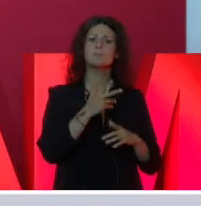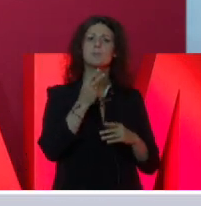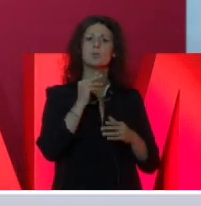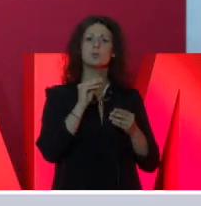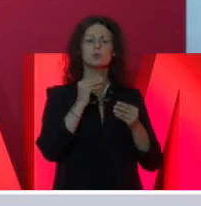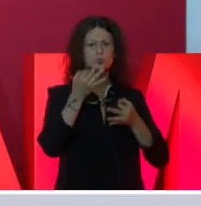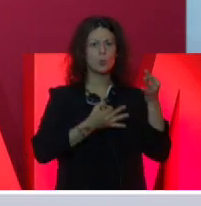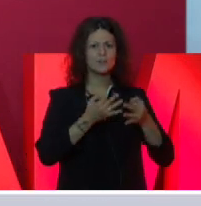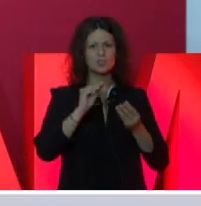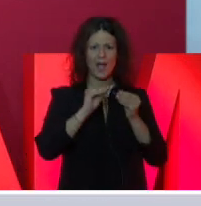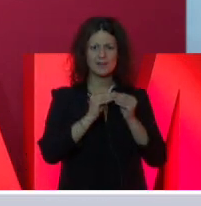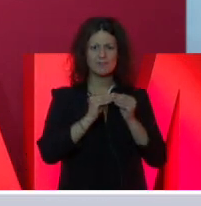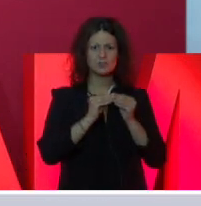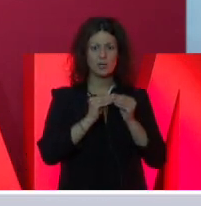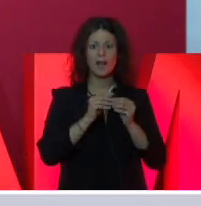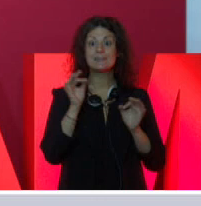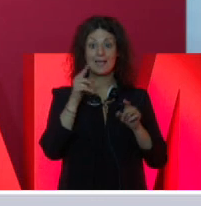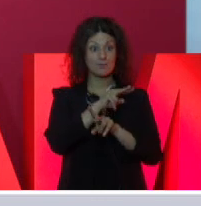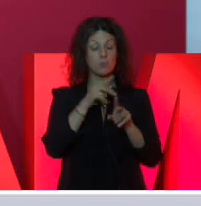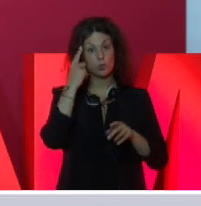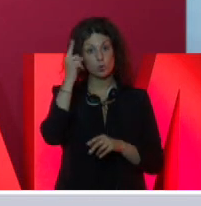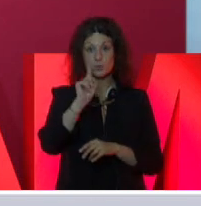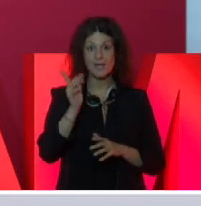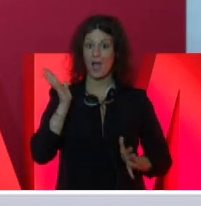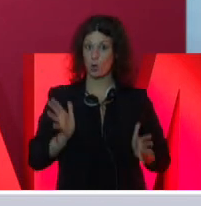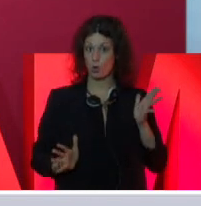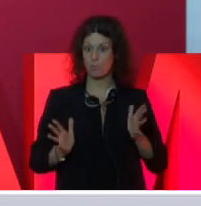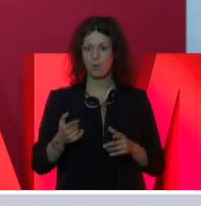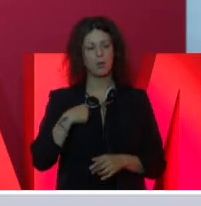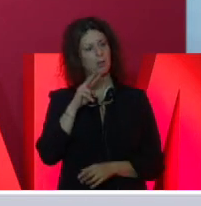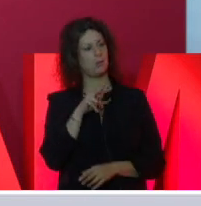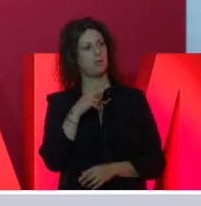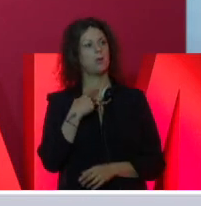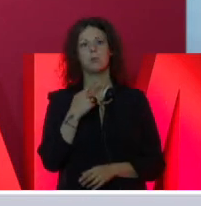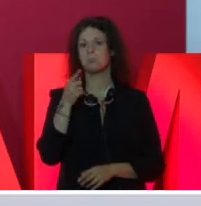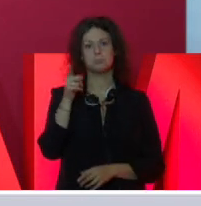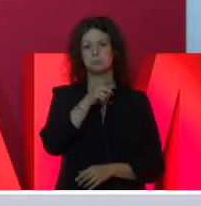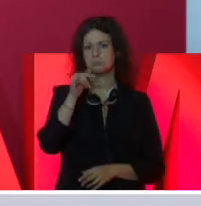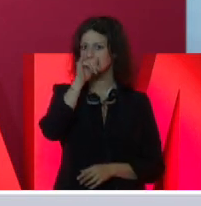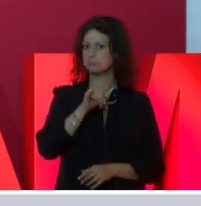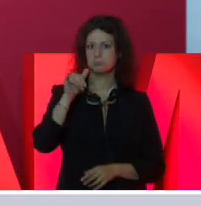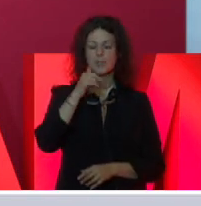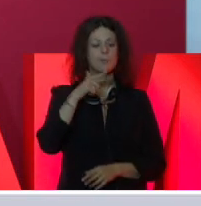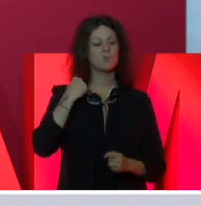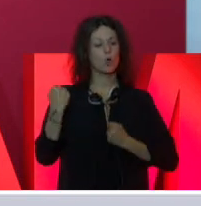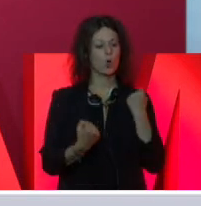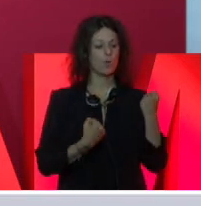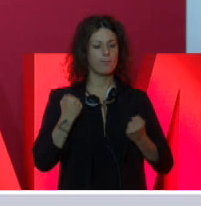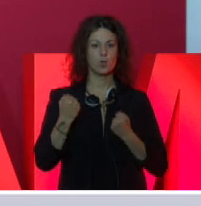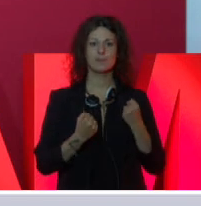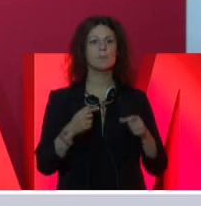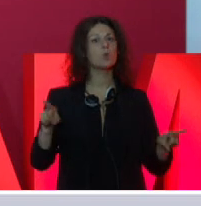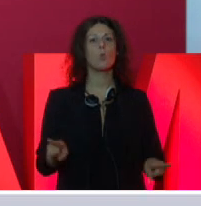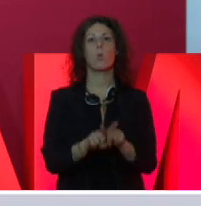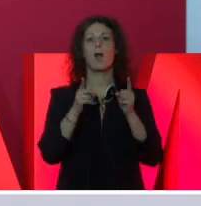at him while it's working and you do not know that it's a robot, you won't realize it is a robot because it has the same sort